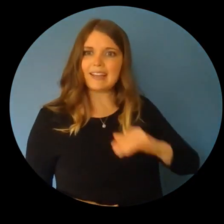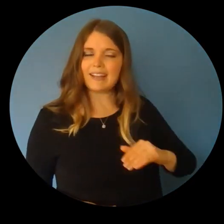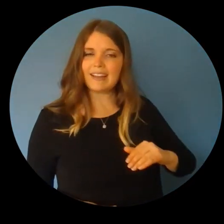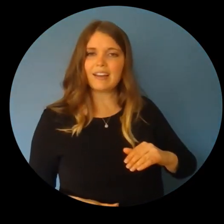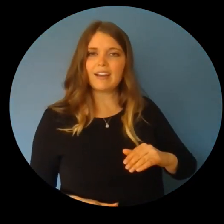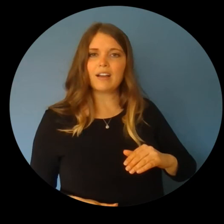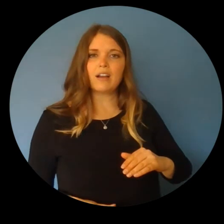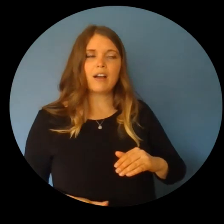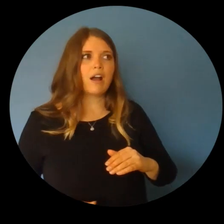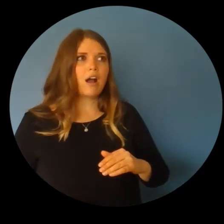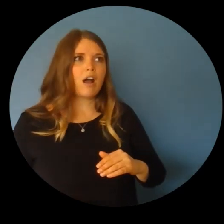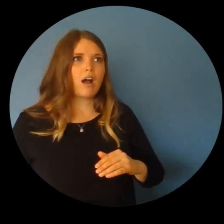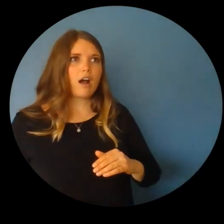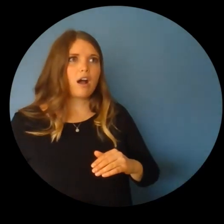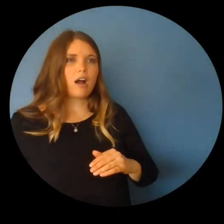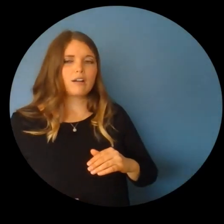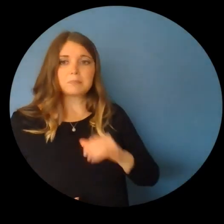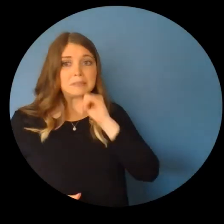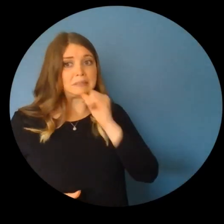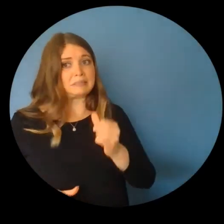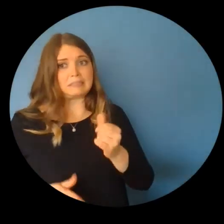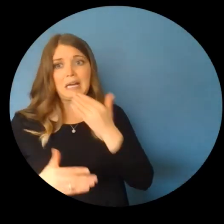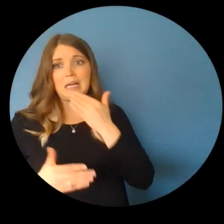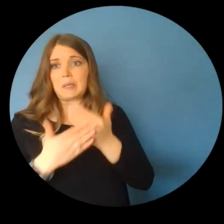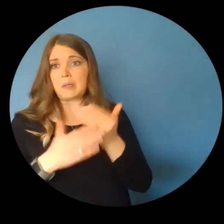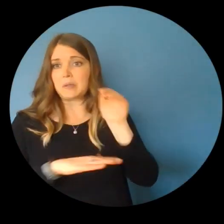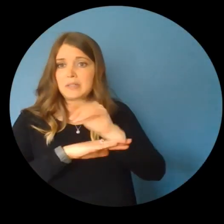was not a good night for Snail, who